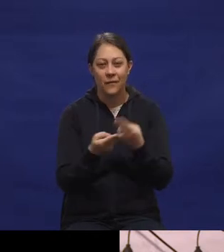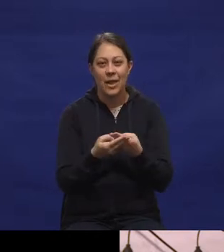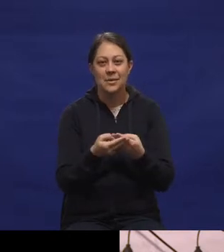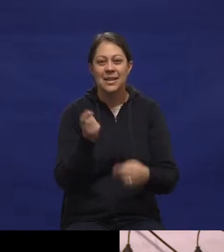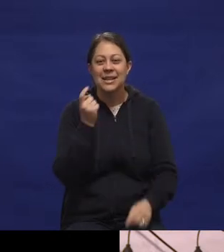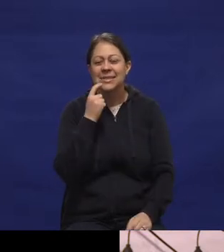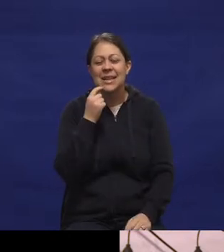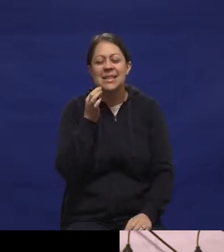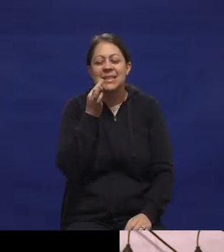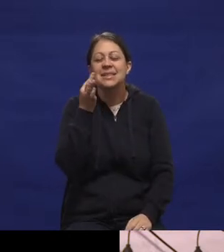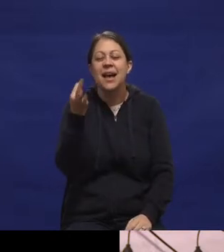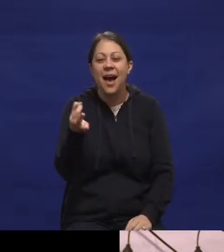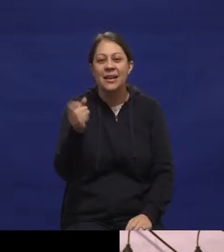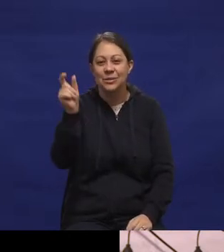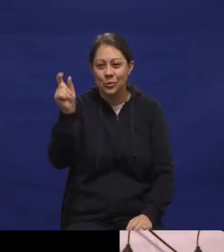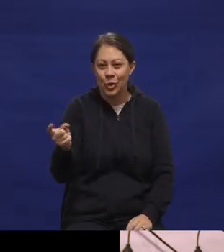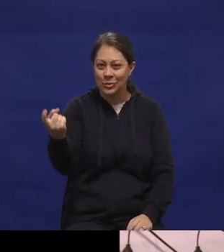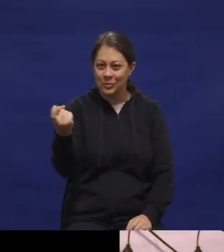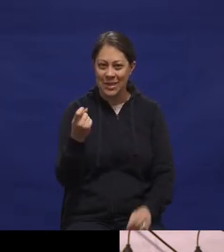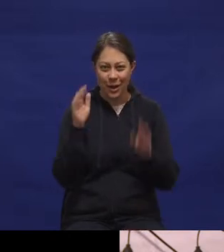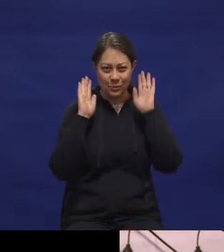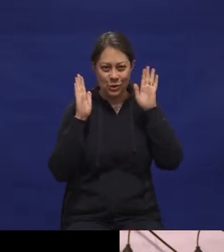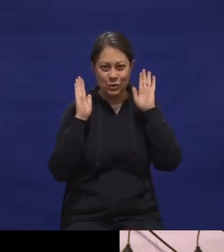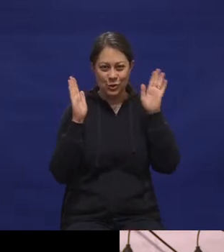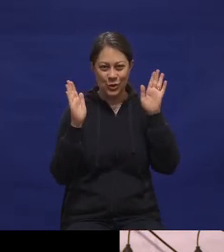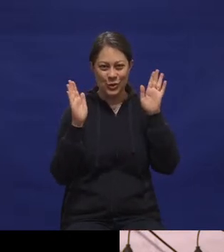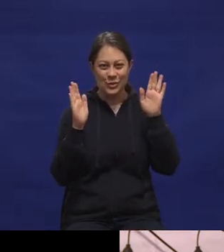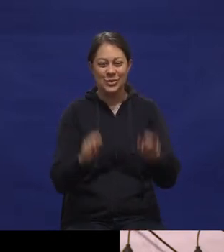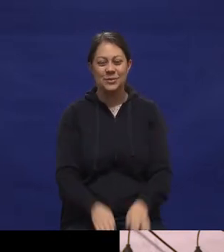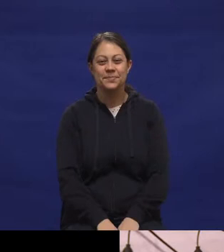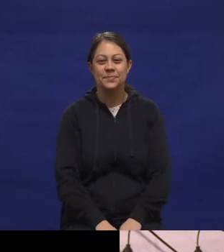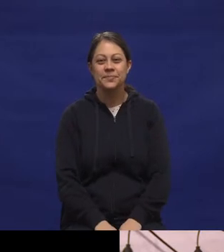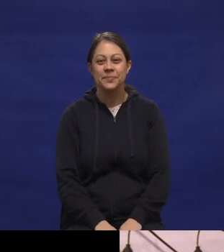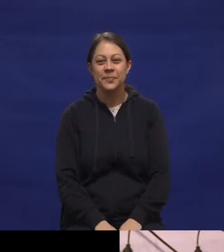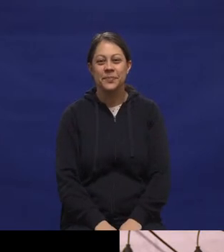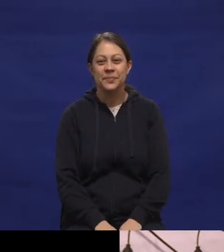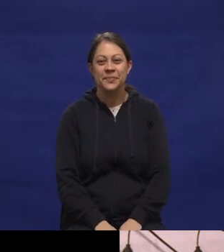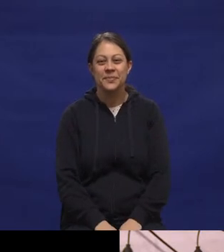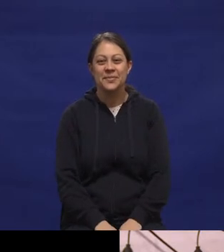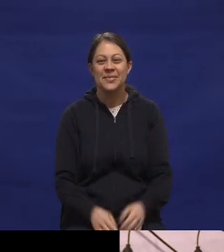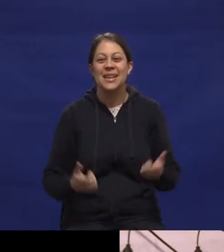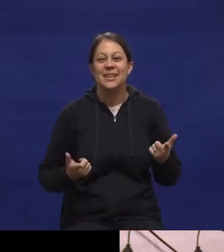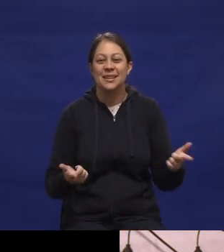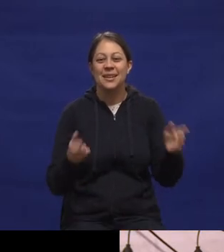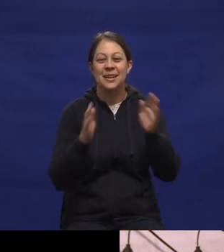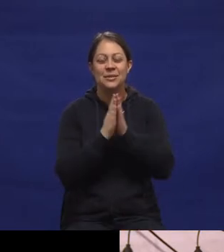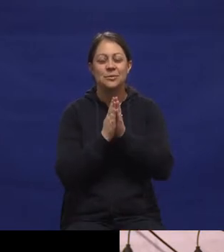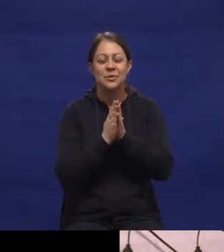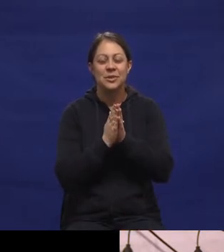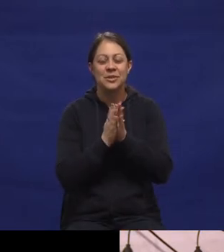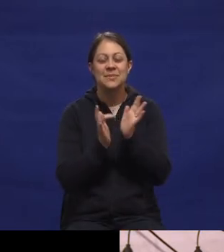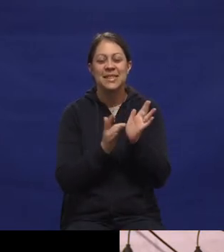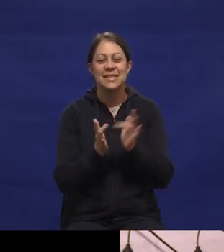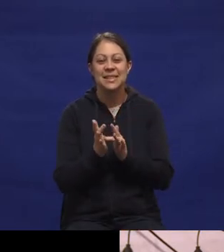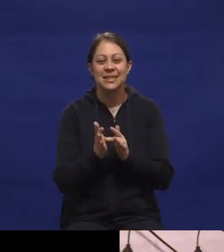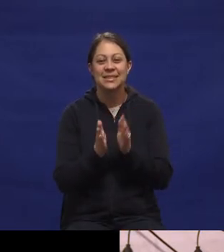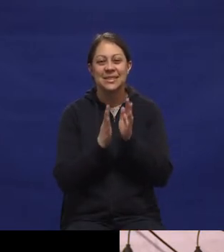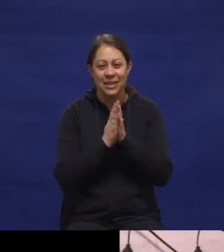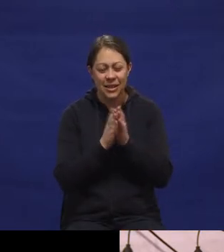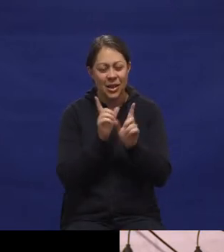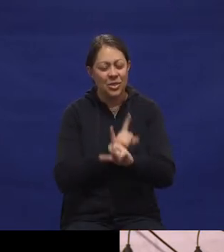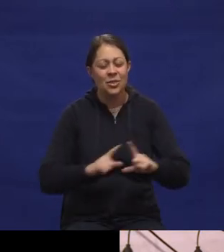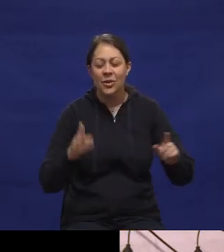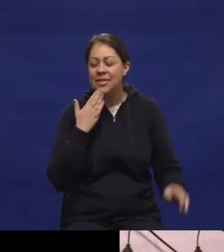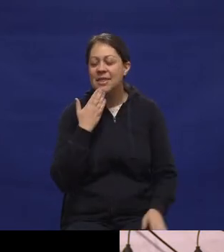to invite someone to church. So let's lean in church. Let's give it all we've got today and let's worship Jesus. Let's pray. Lord, I thank